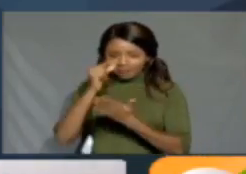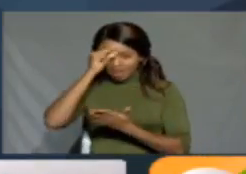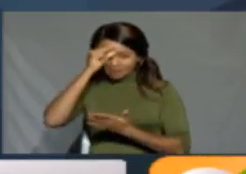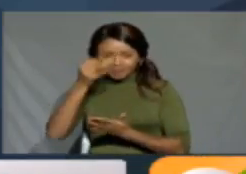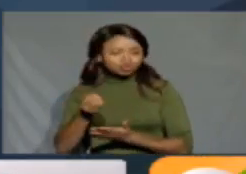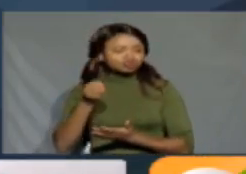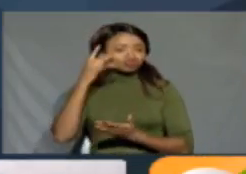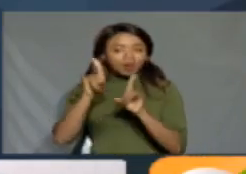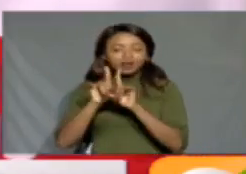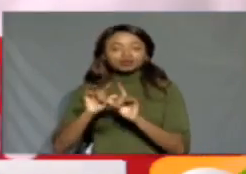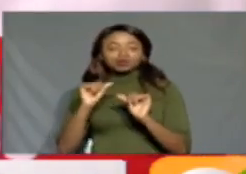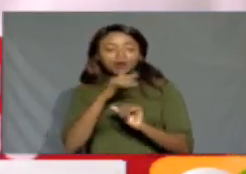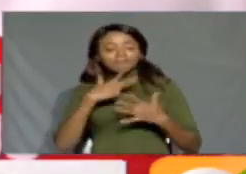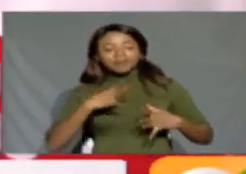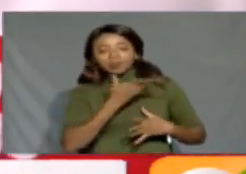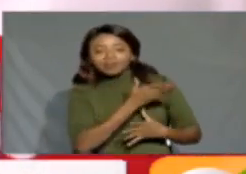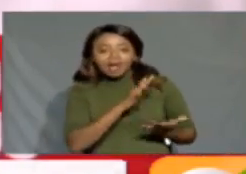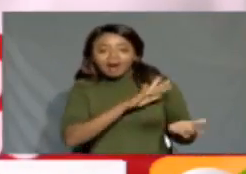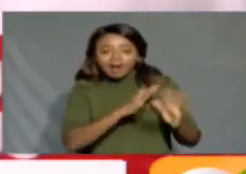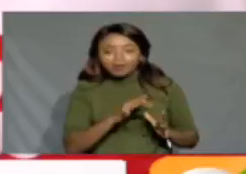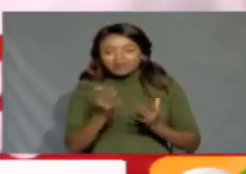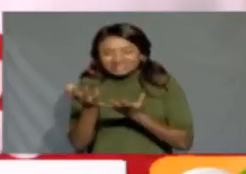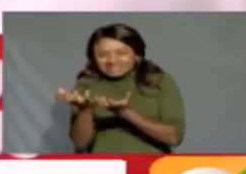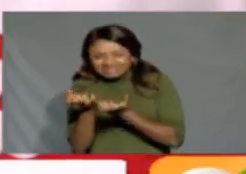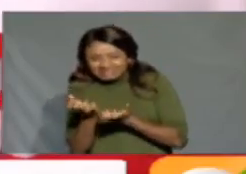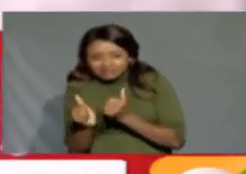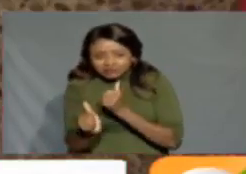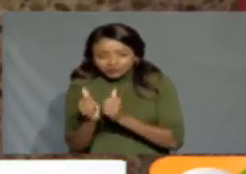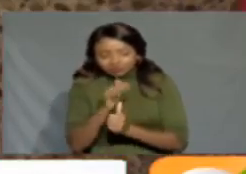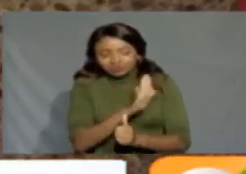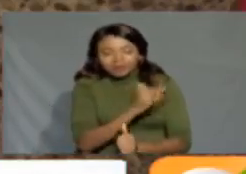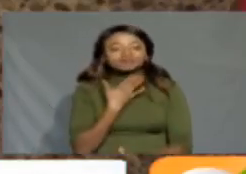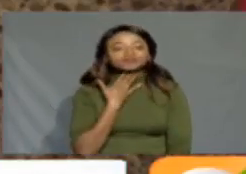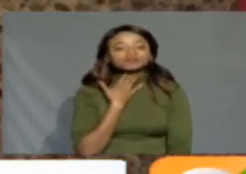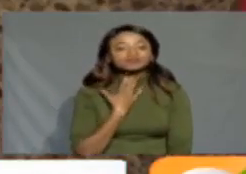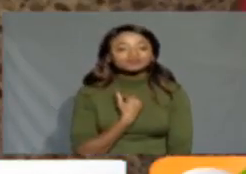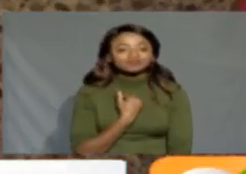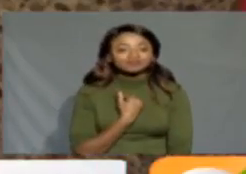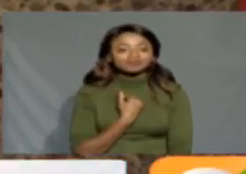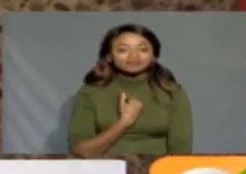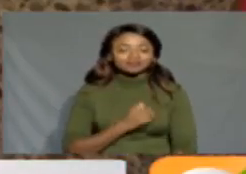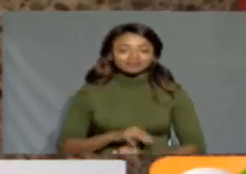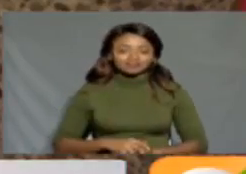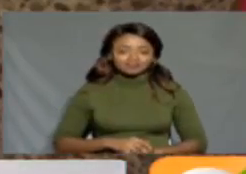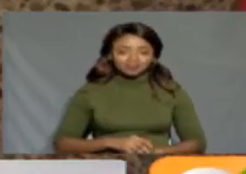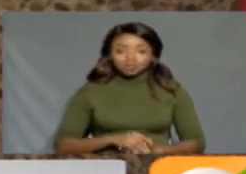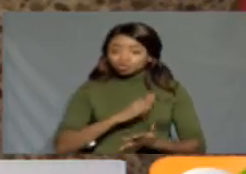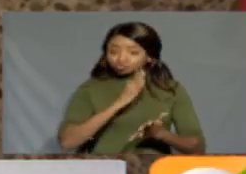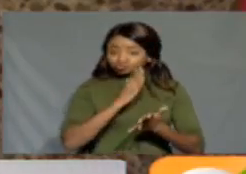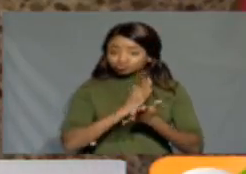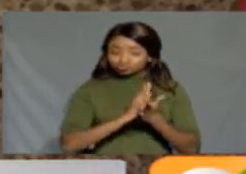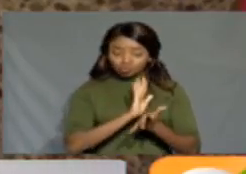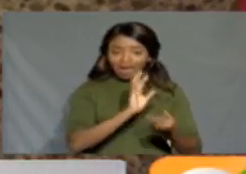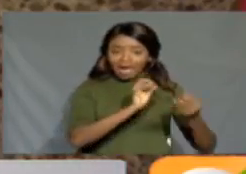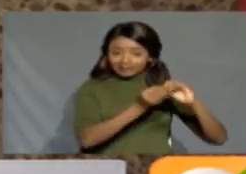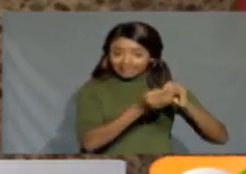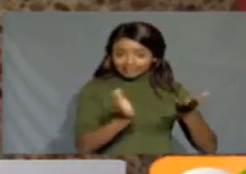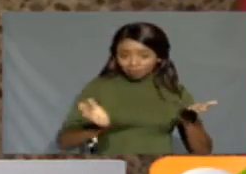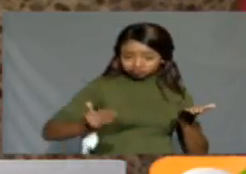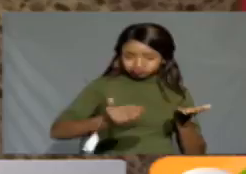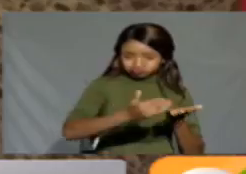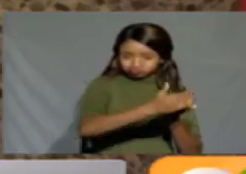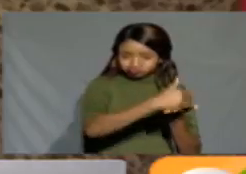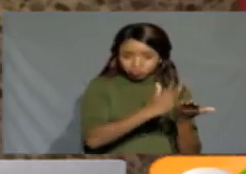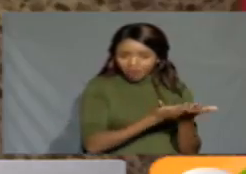on the status of the people, as well as needs felt by the population. Indeed, the data collected will enable us to measure